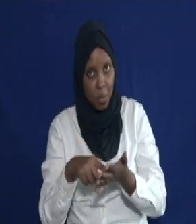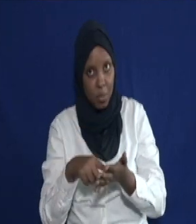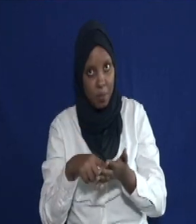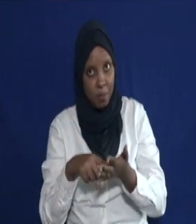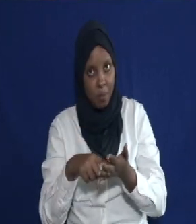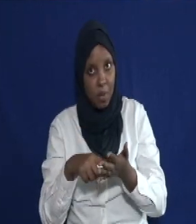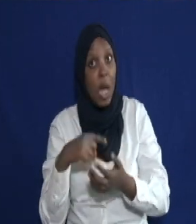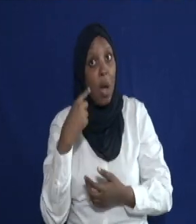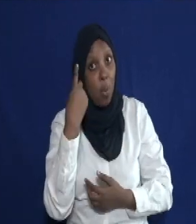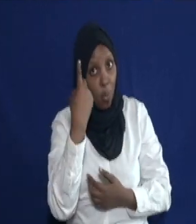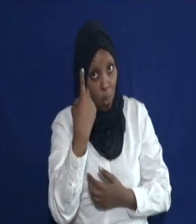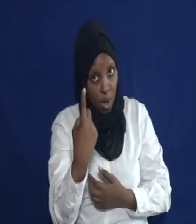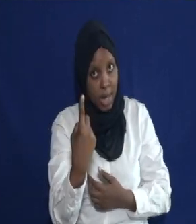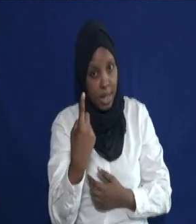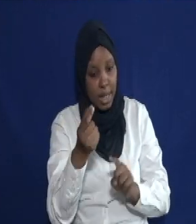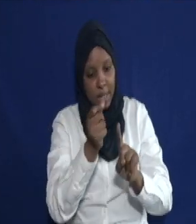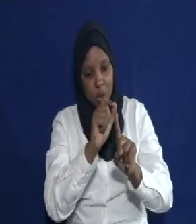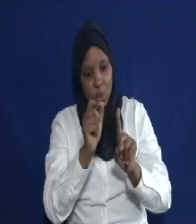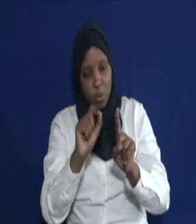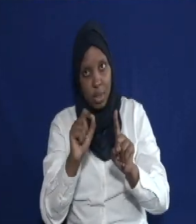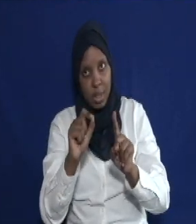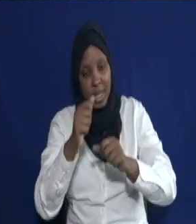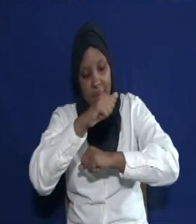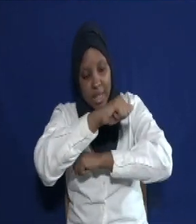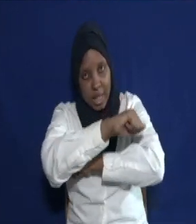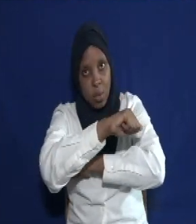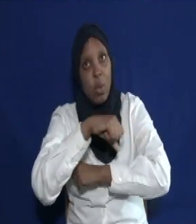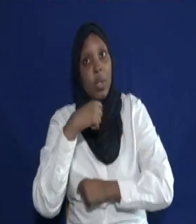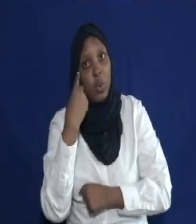1 squared is equal to 1.